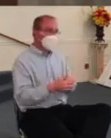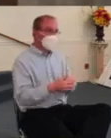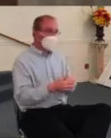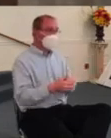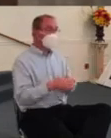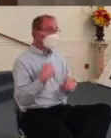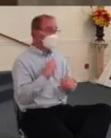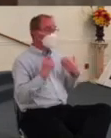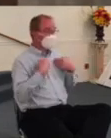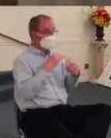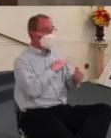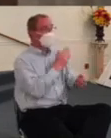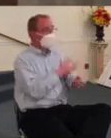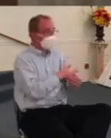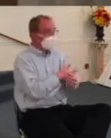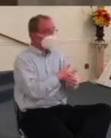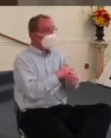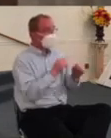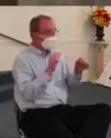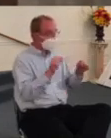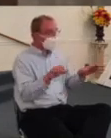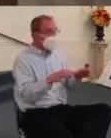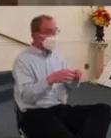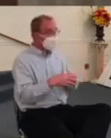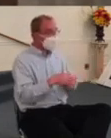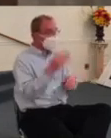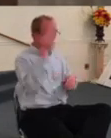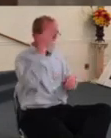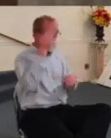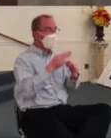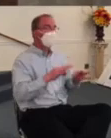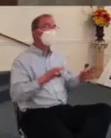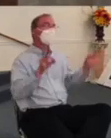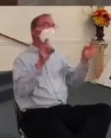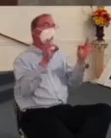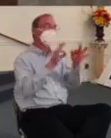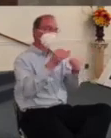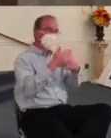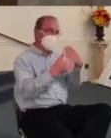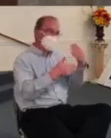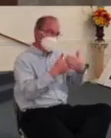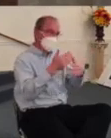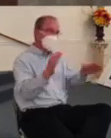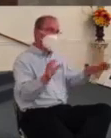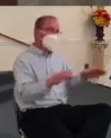the value of a kind deed to do that very thing.